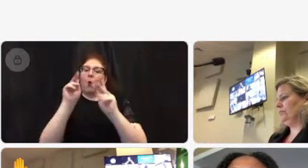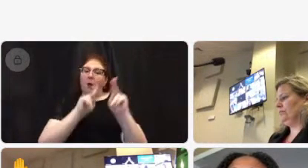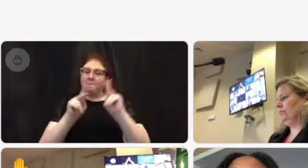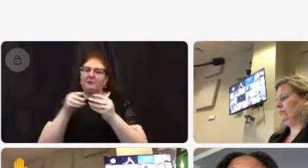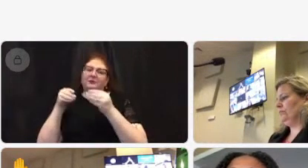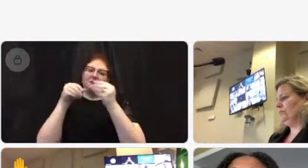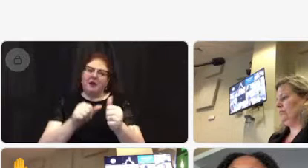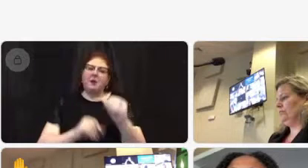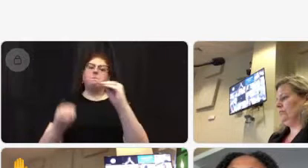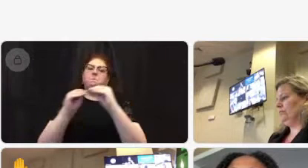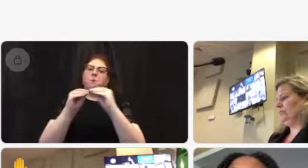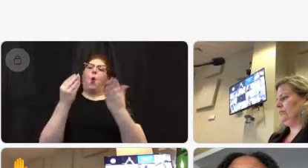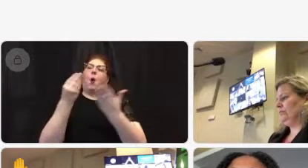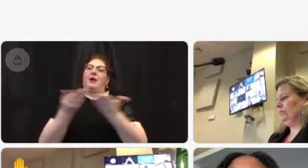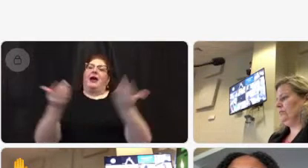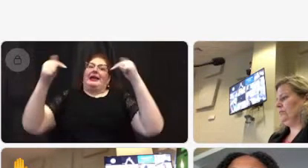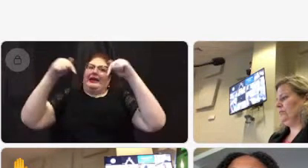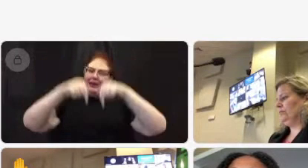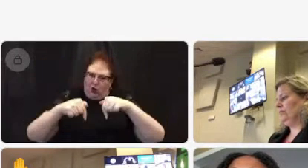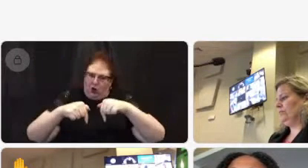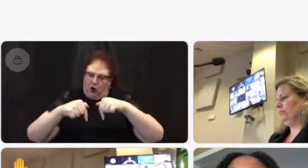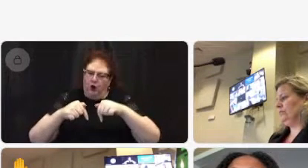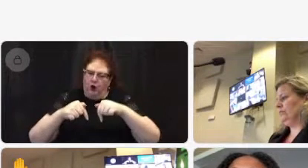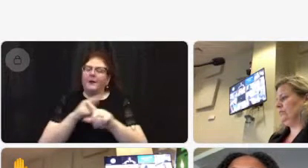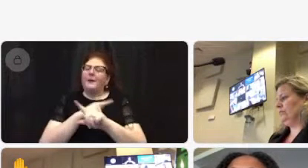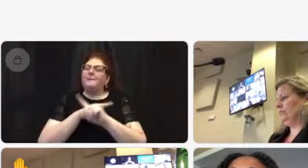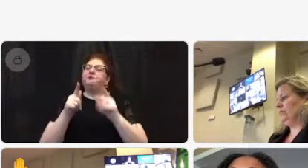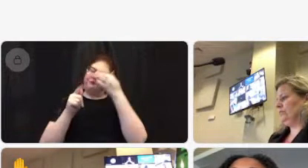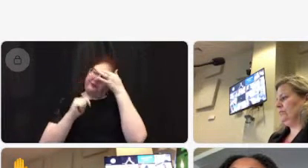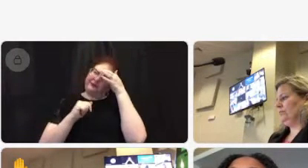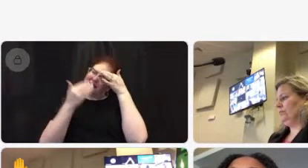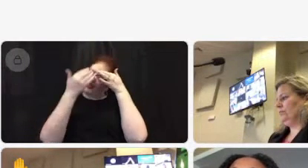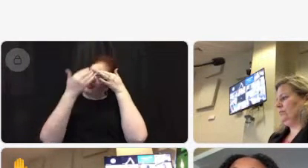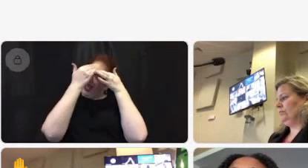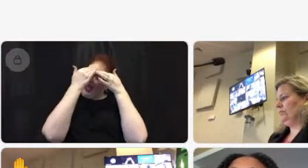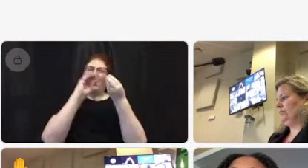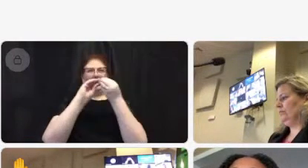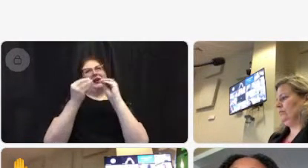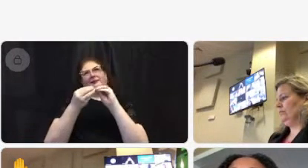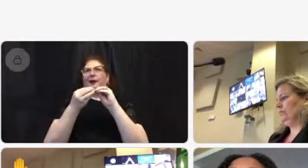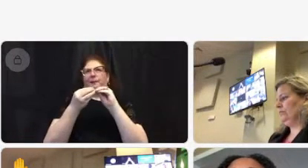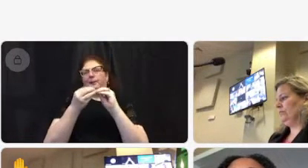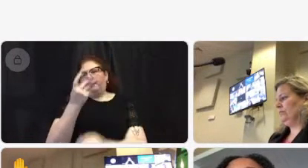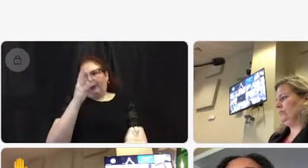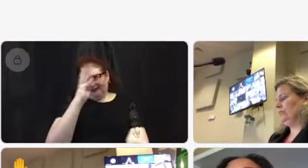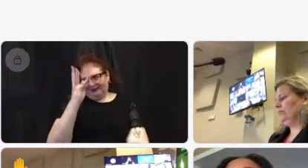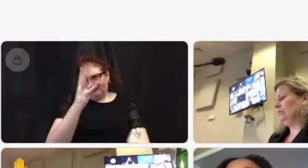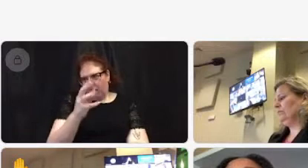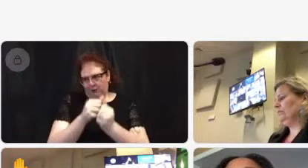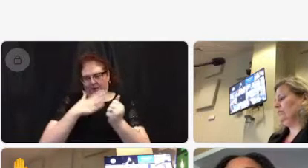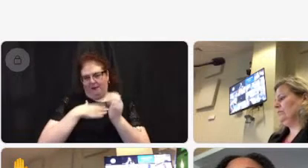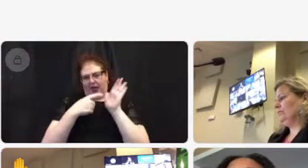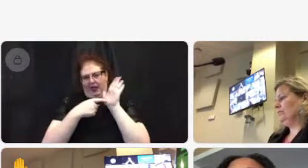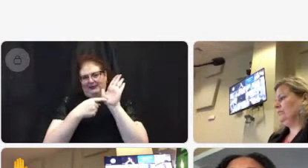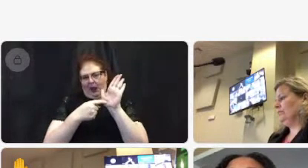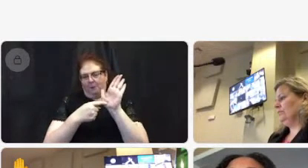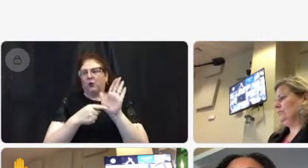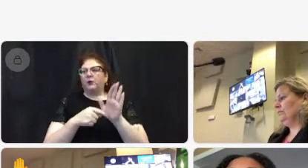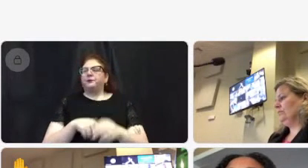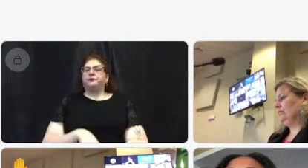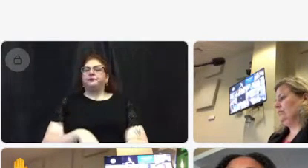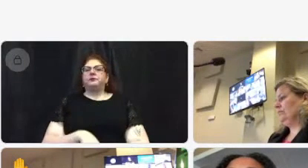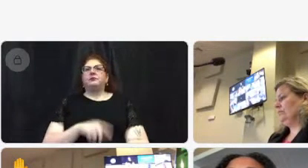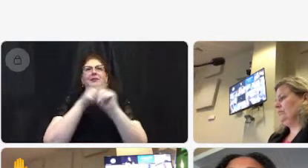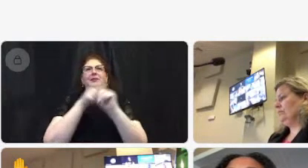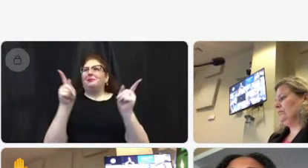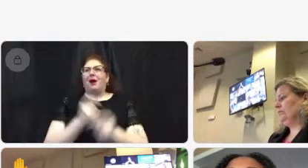numbers are exaggerated by my example, but you won't get Markham, 2 blocks